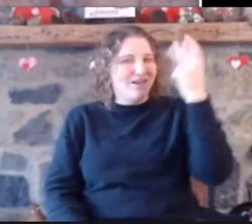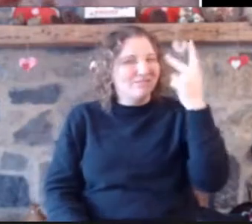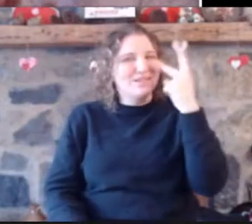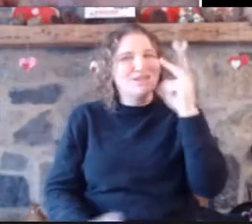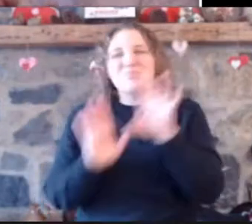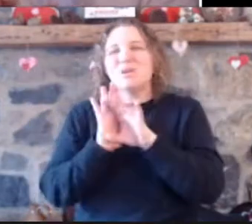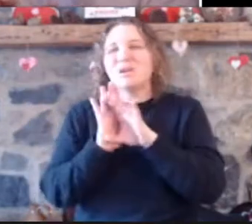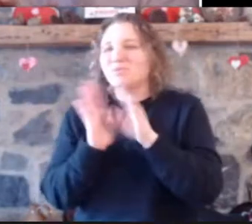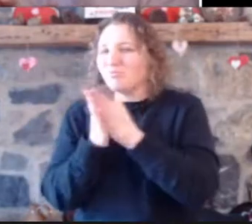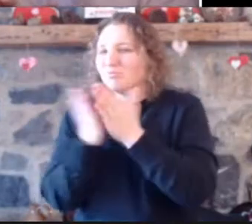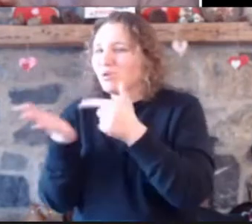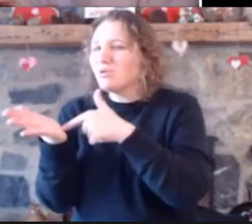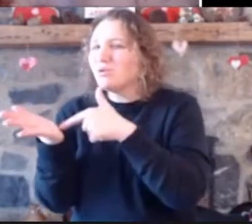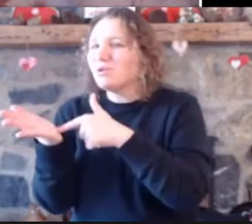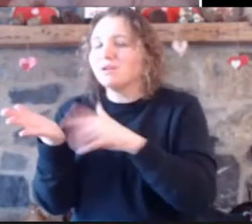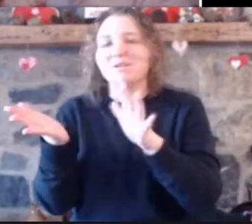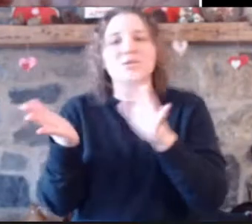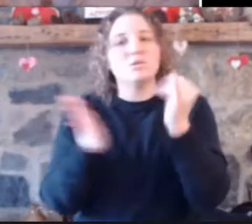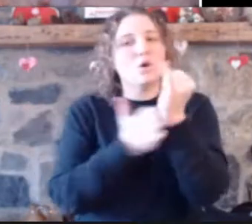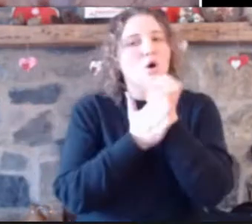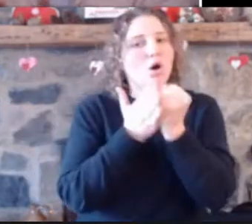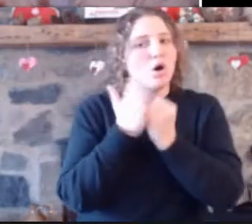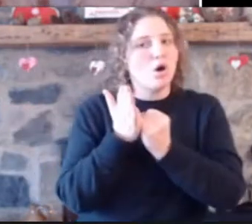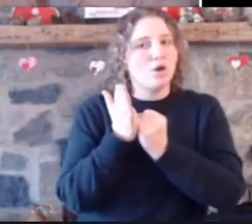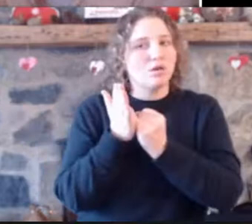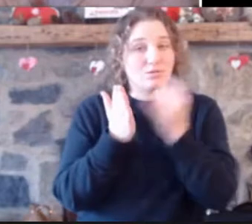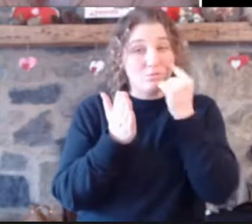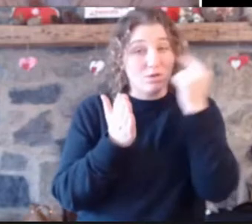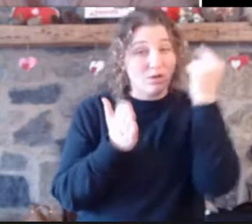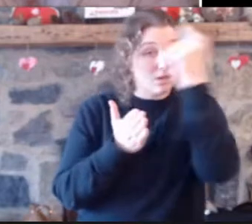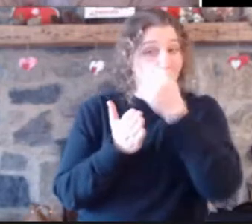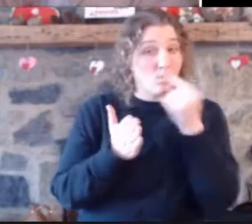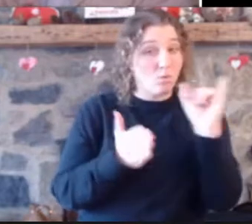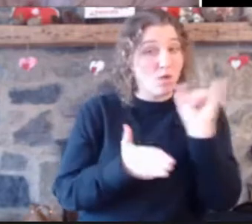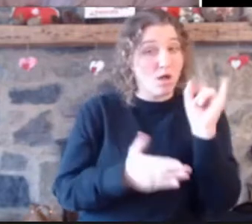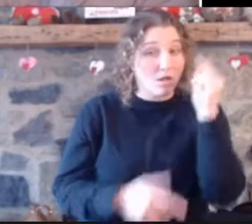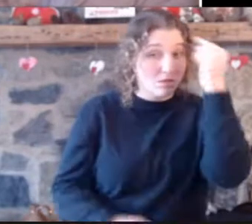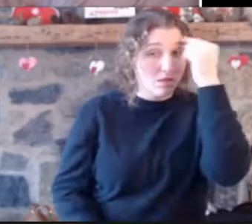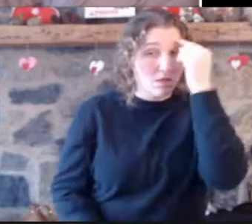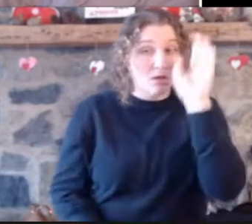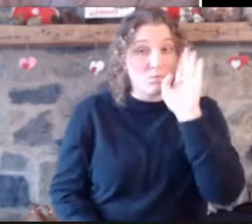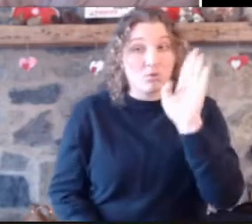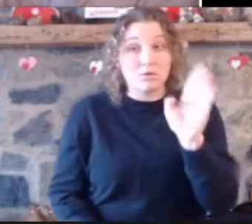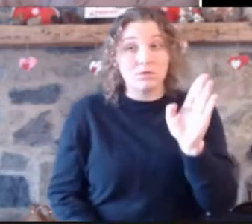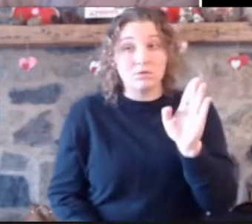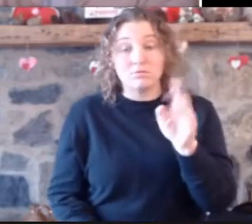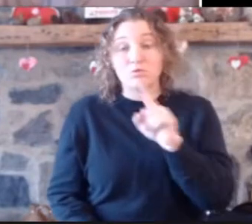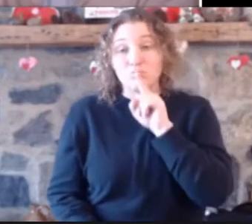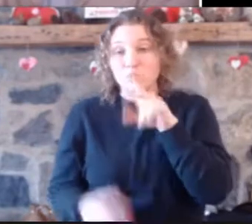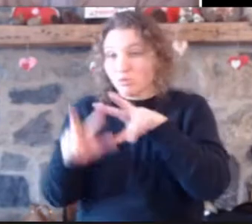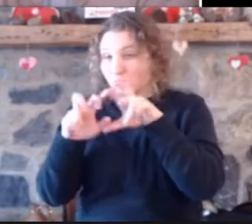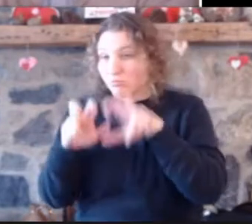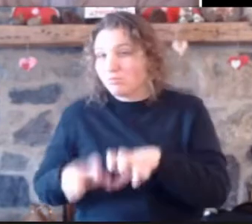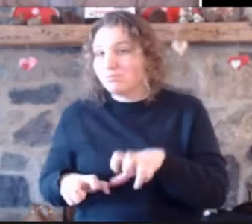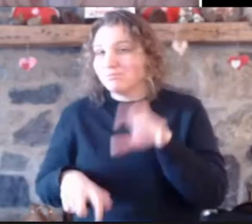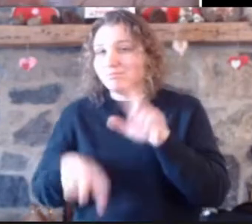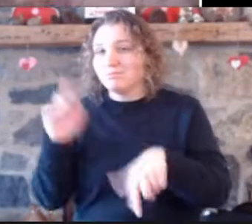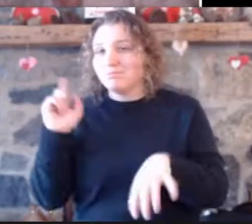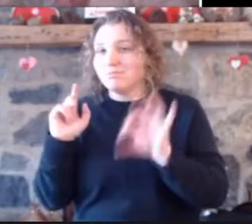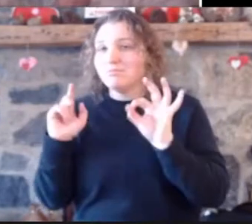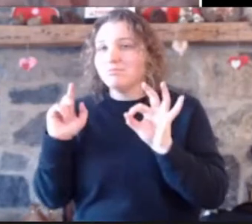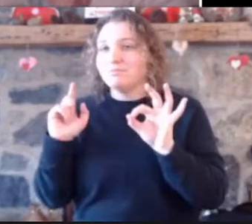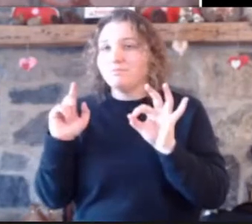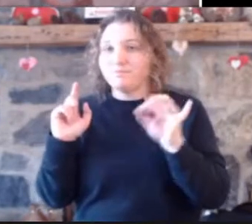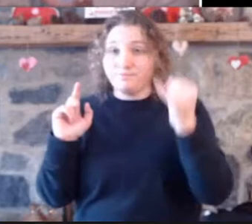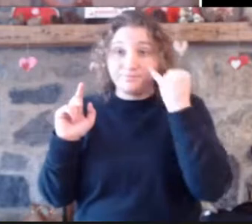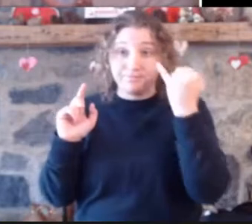artist representations of some things they claim they find that virtually every single time fail under real scrutiny. If they had